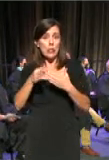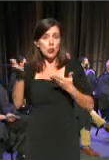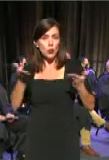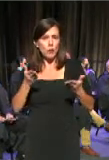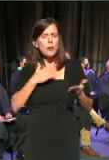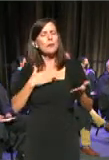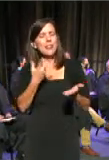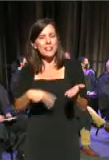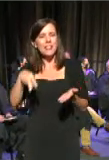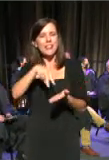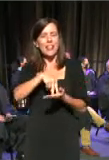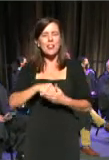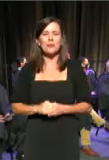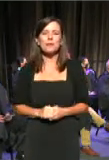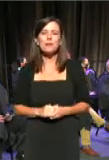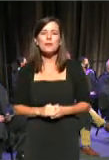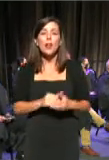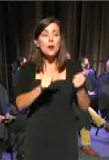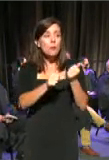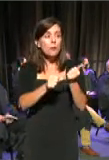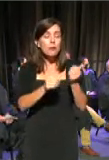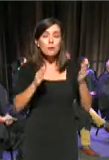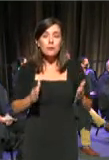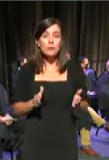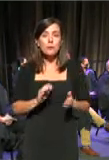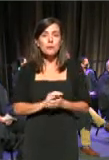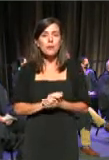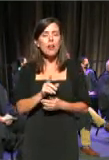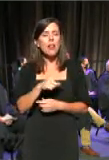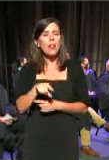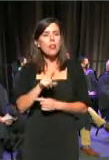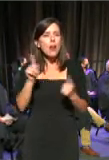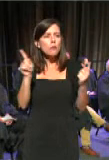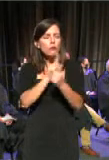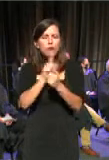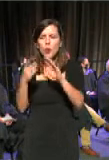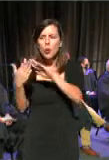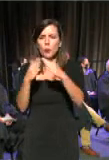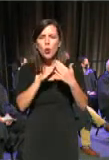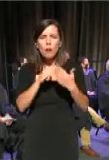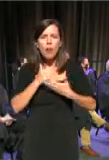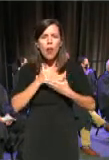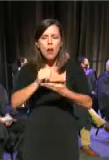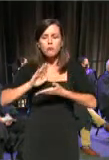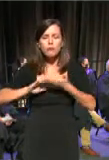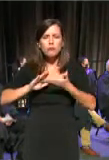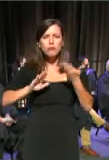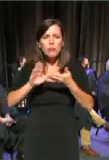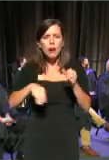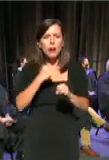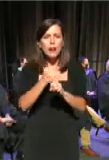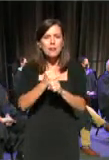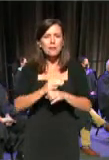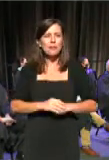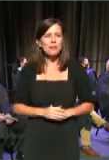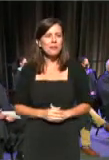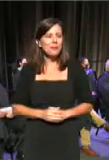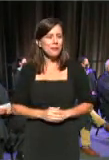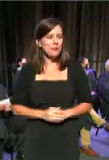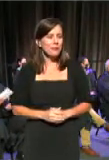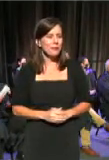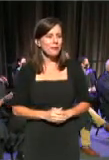please stand. Our paraprofessionals who greet our community and help run the campus.